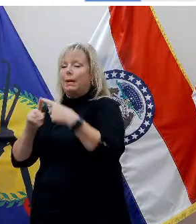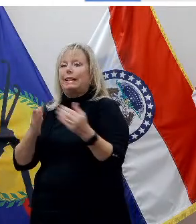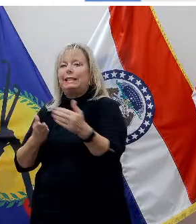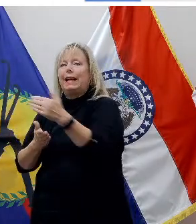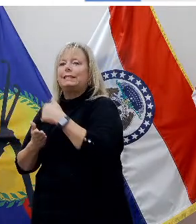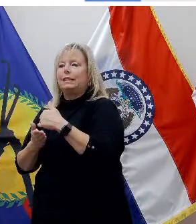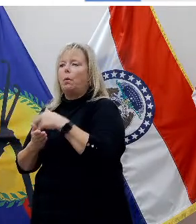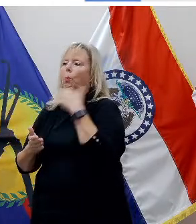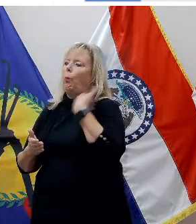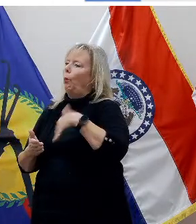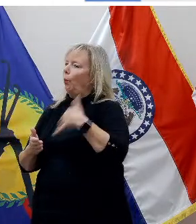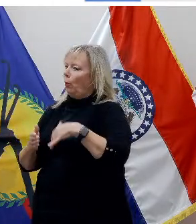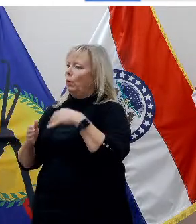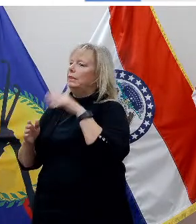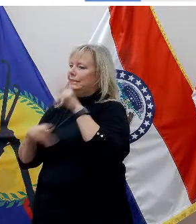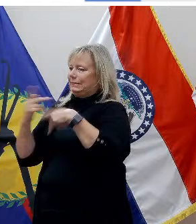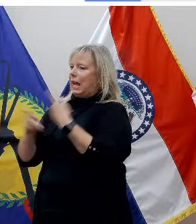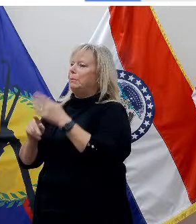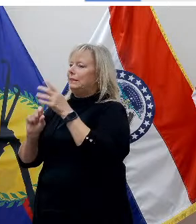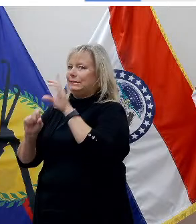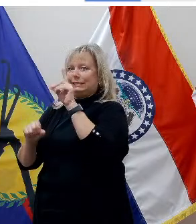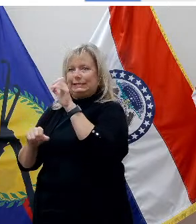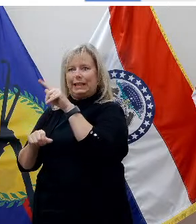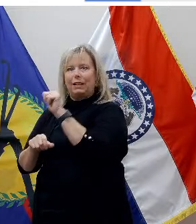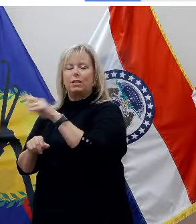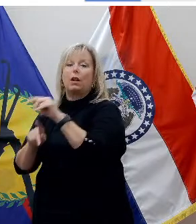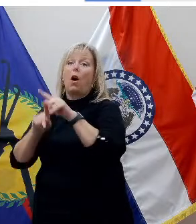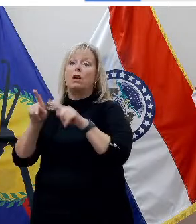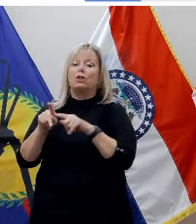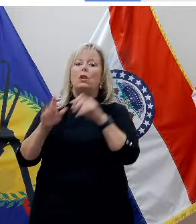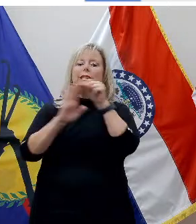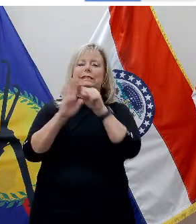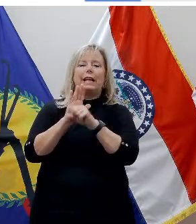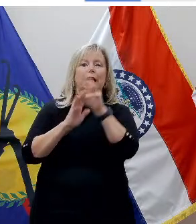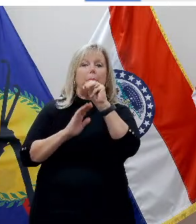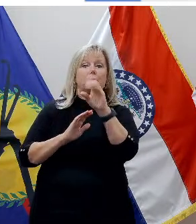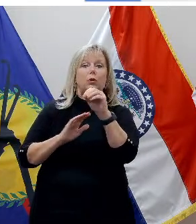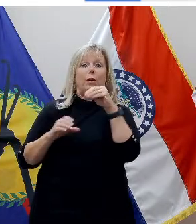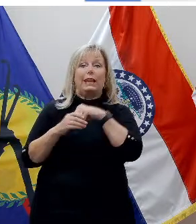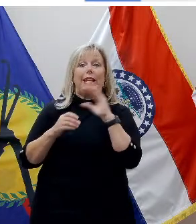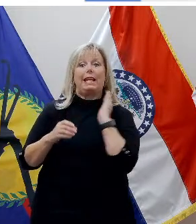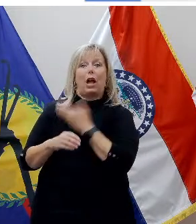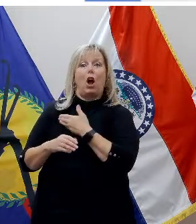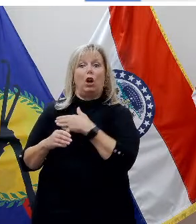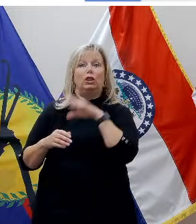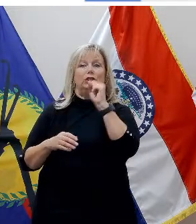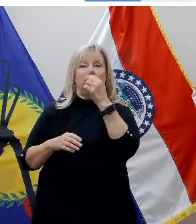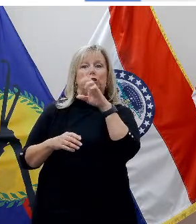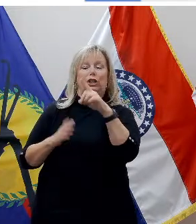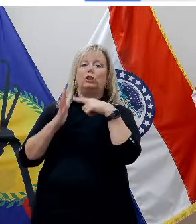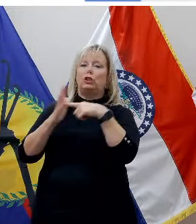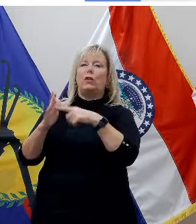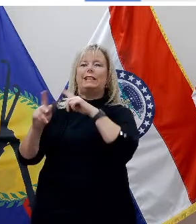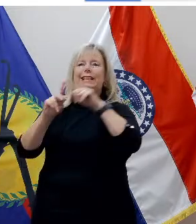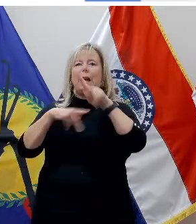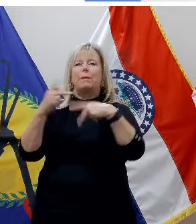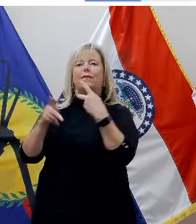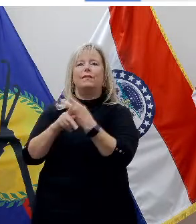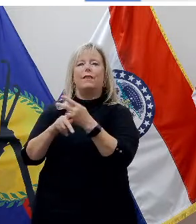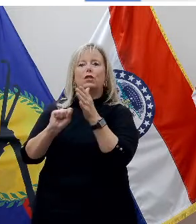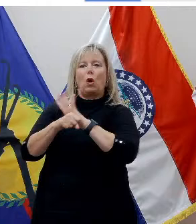by the population, as well as the testing that is done by the state of Missouri in our sewer shed, showing the presence of variants throughout the